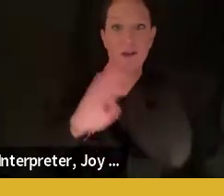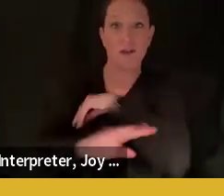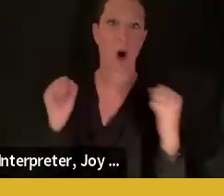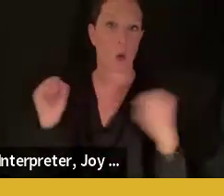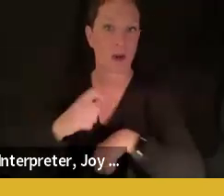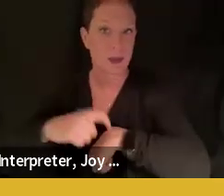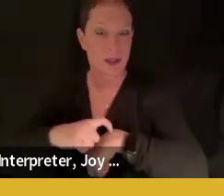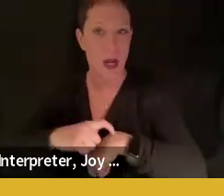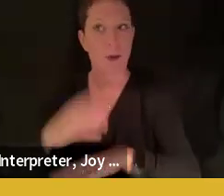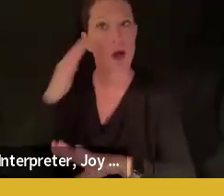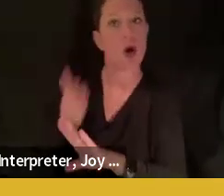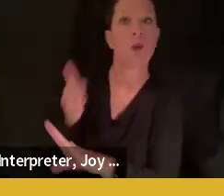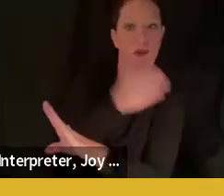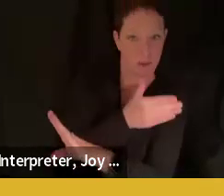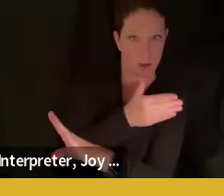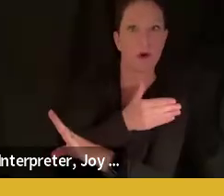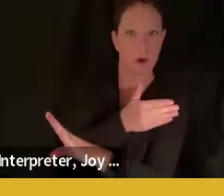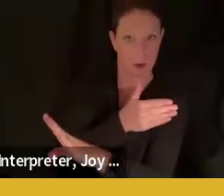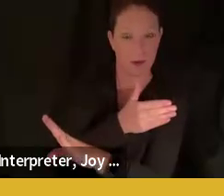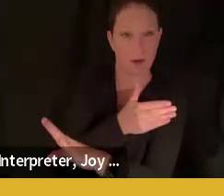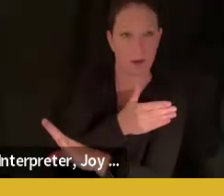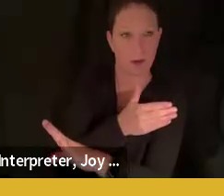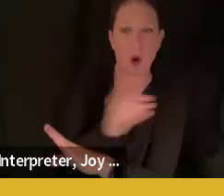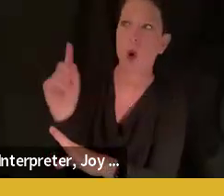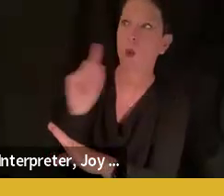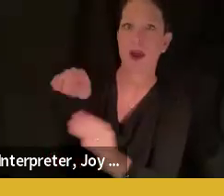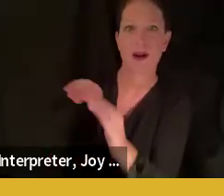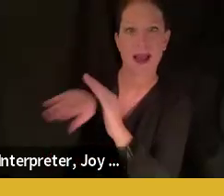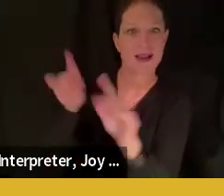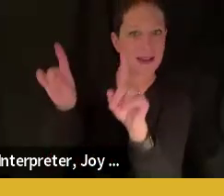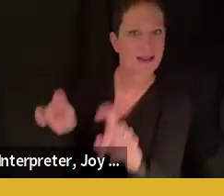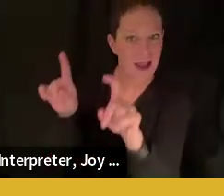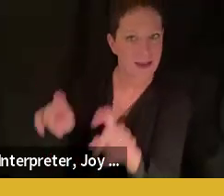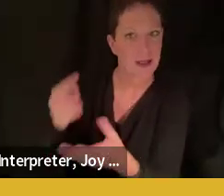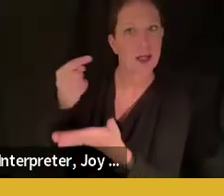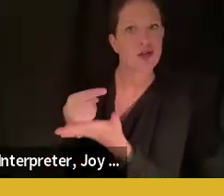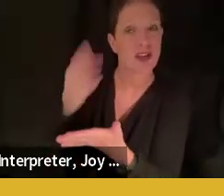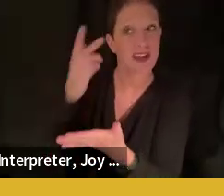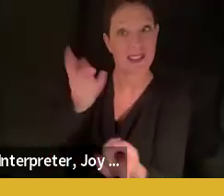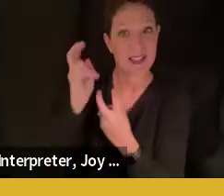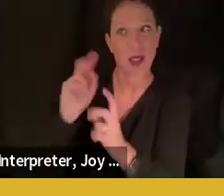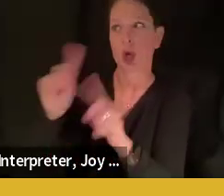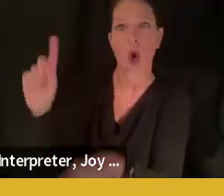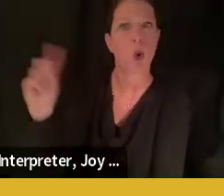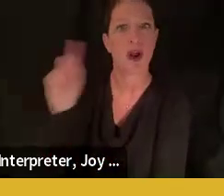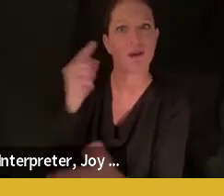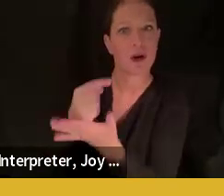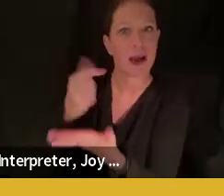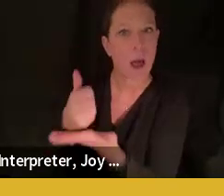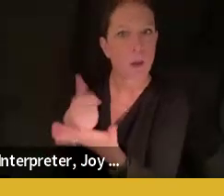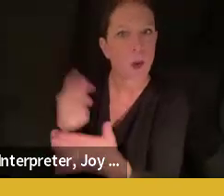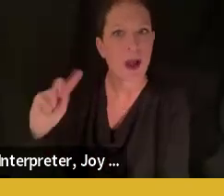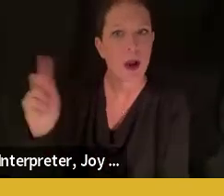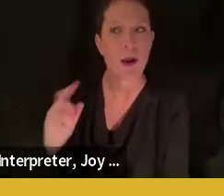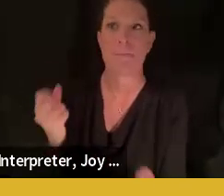want to know ahead of time where you can access testing and treatments if you get sick. I see that there were a lot